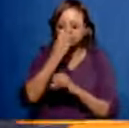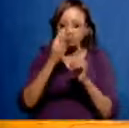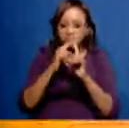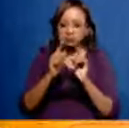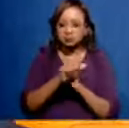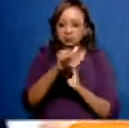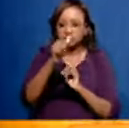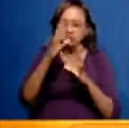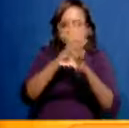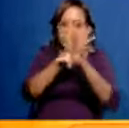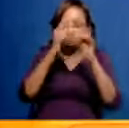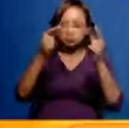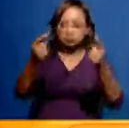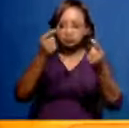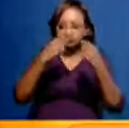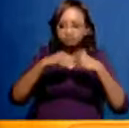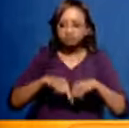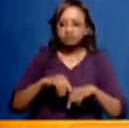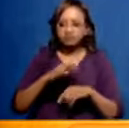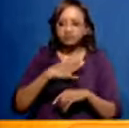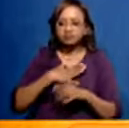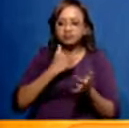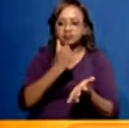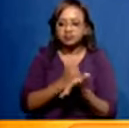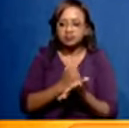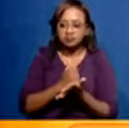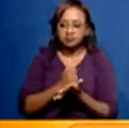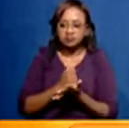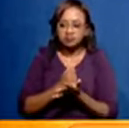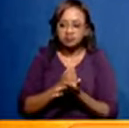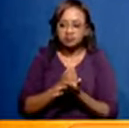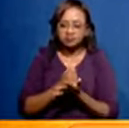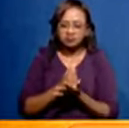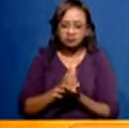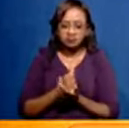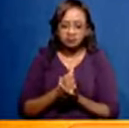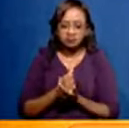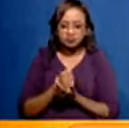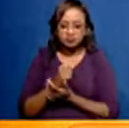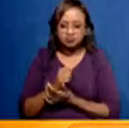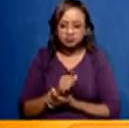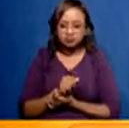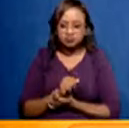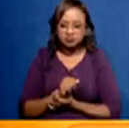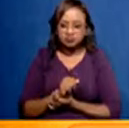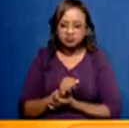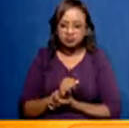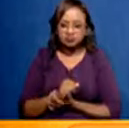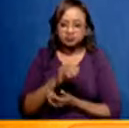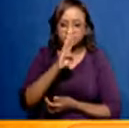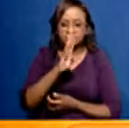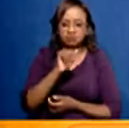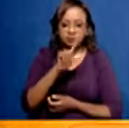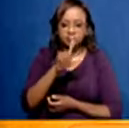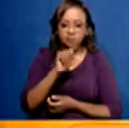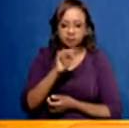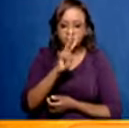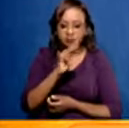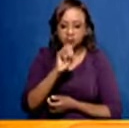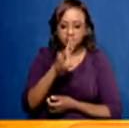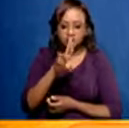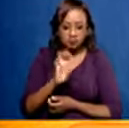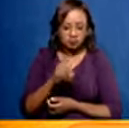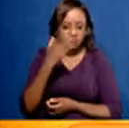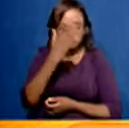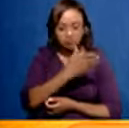heads of state. They came to our headquarters in Rotterdam. And it's quite interesting. Our headquarters in Rotterdam, I hope you will visit it one day,